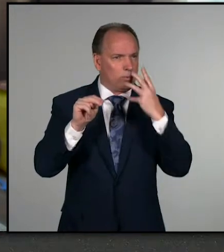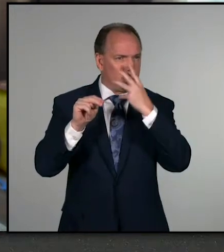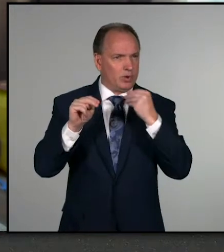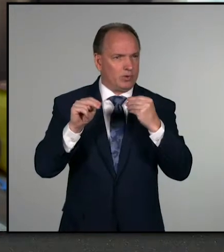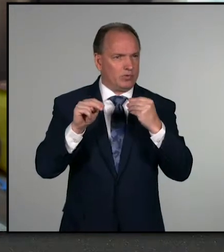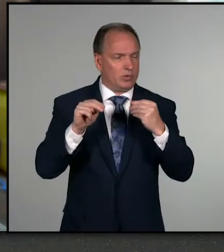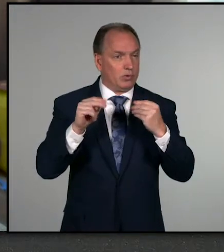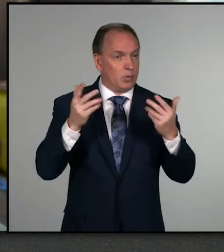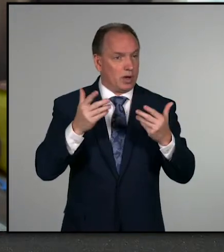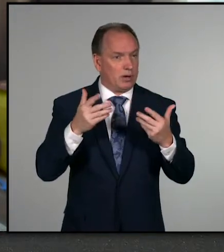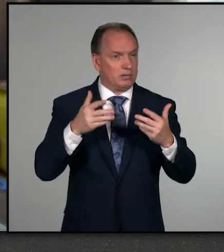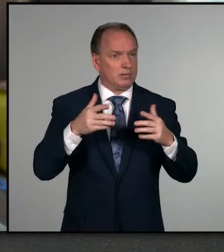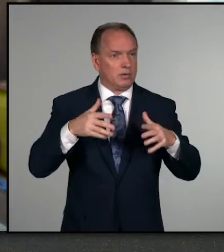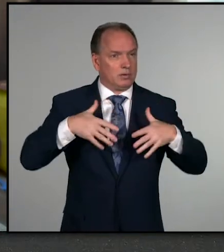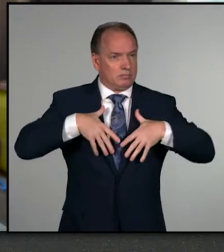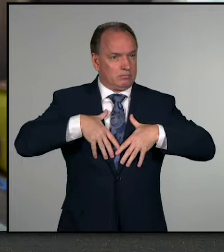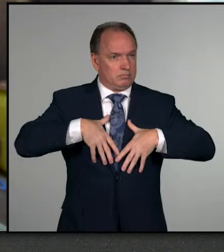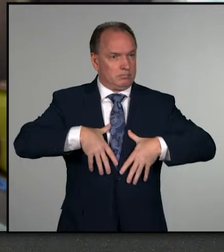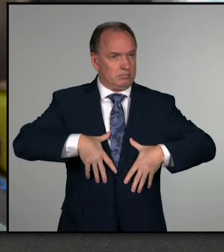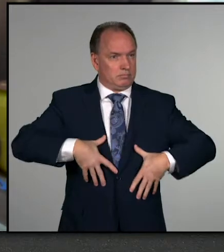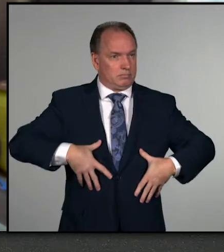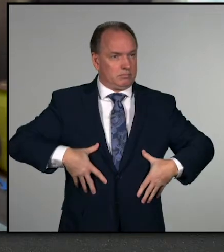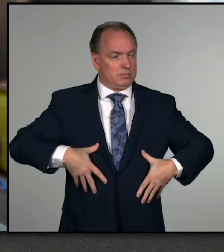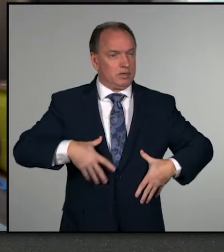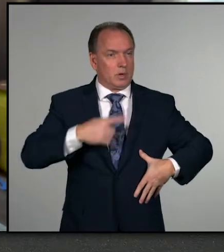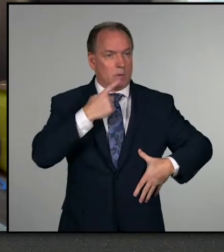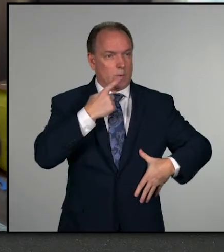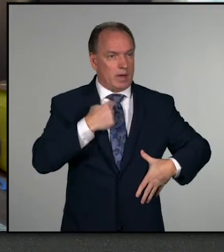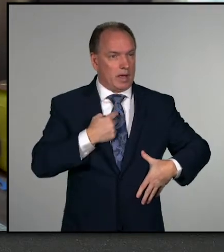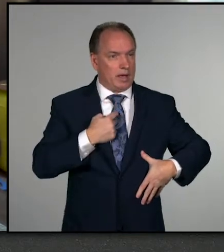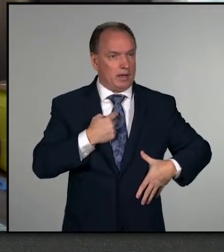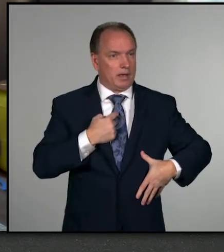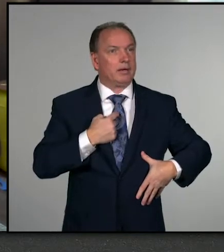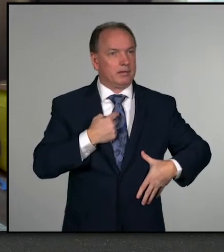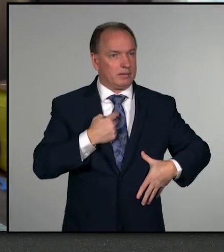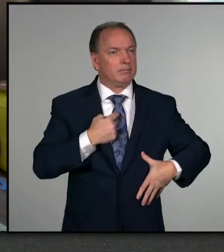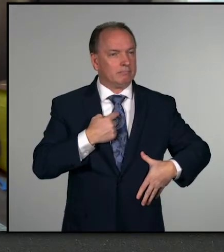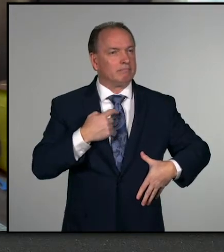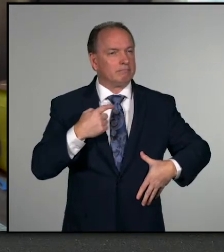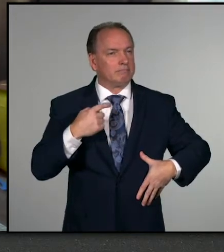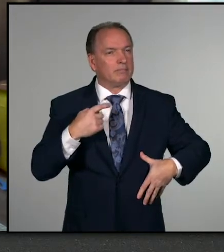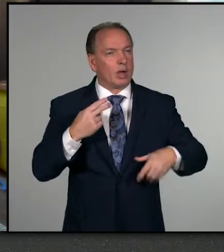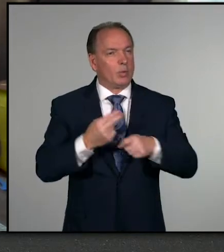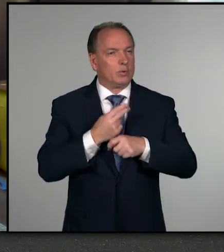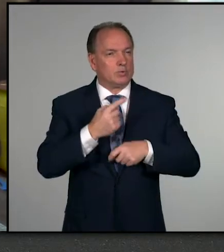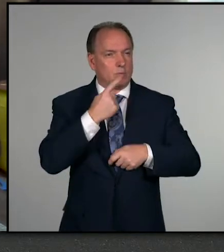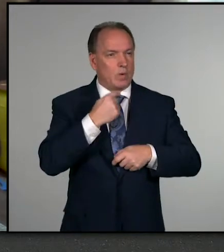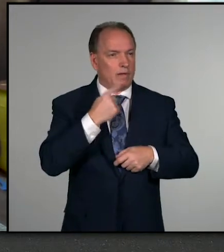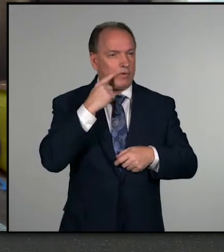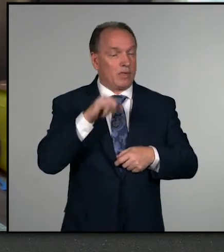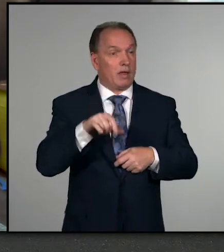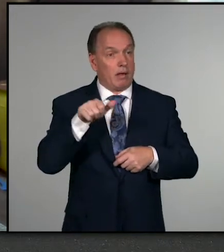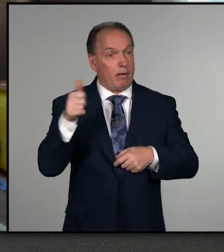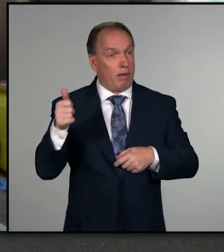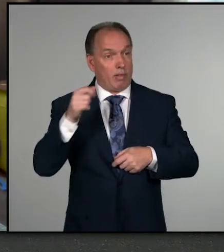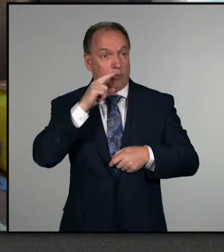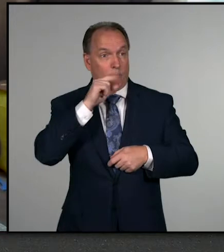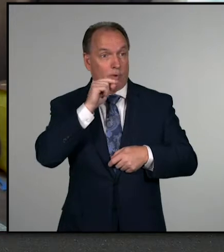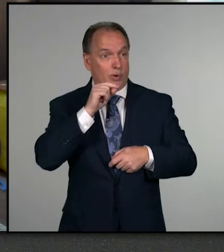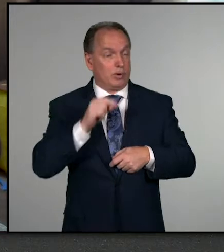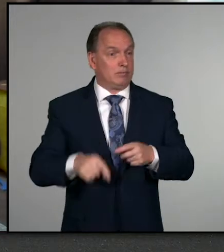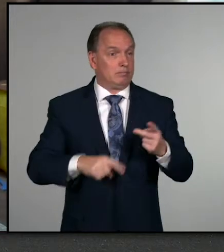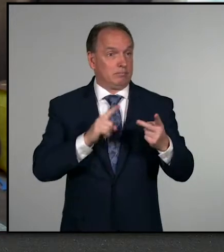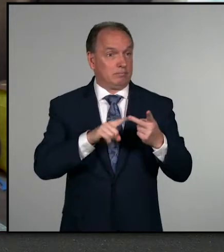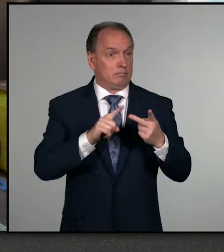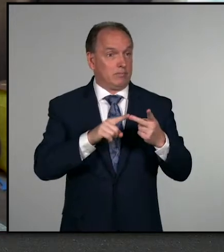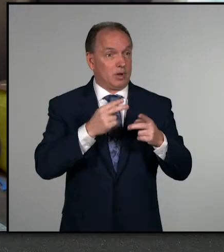chests. So this red makes me think about a red robin that might come back in the spring. Another one of the birds that comes back are